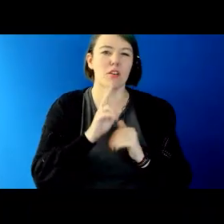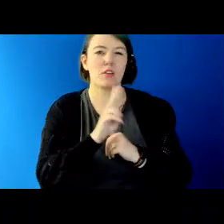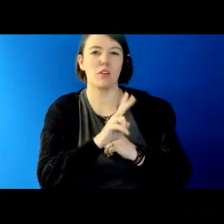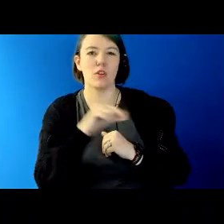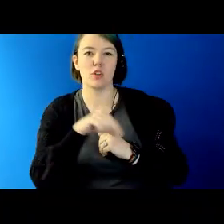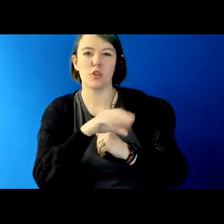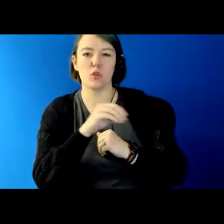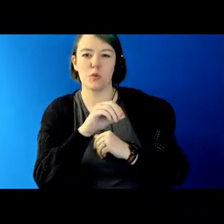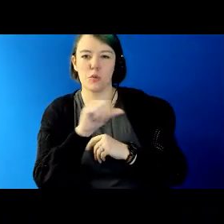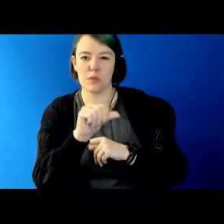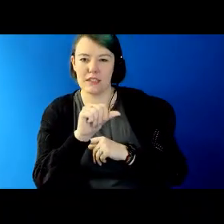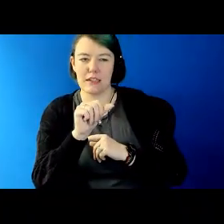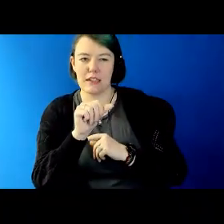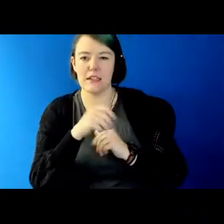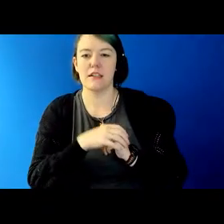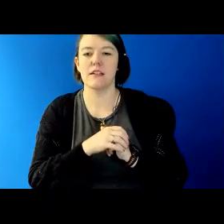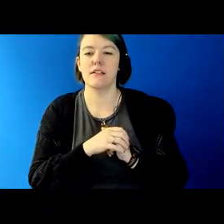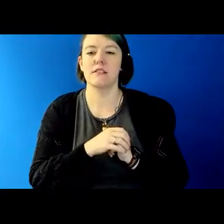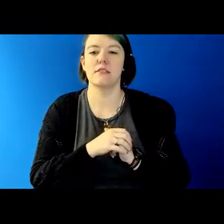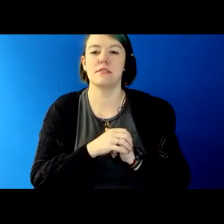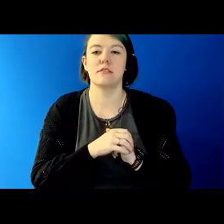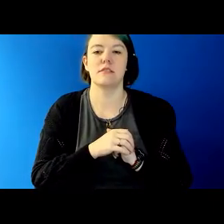Let's see. Okay.